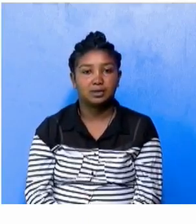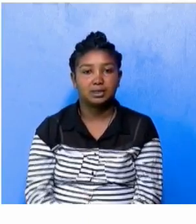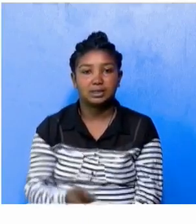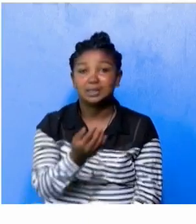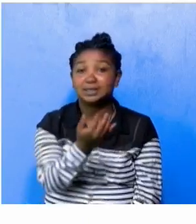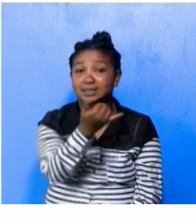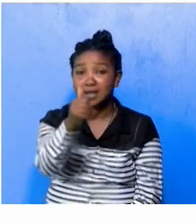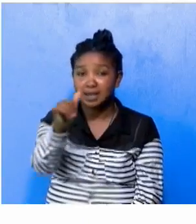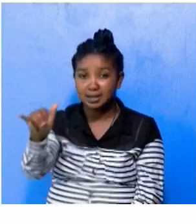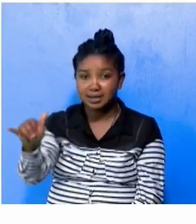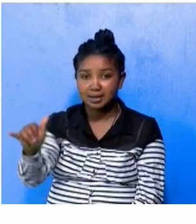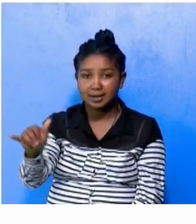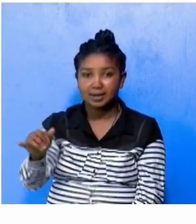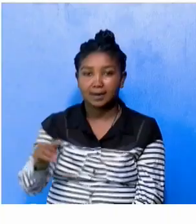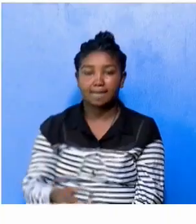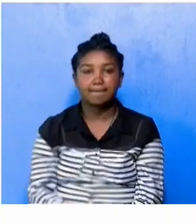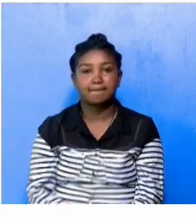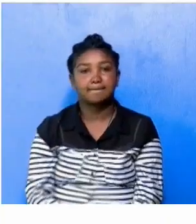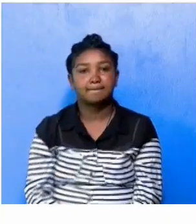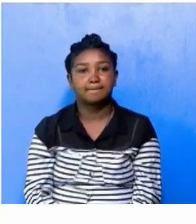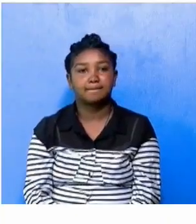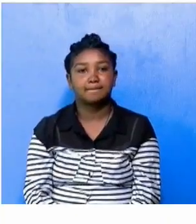they